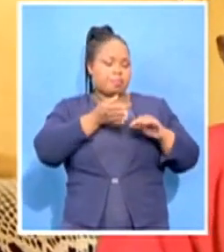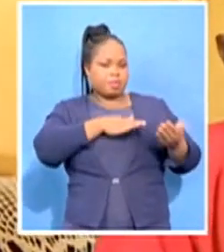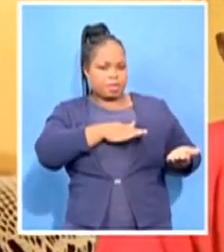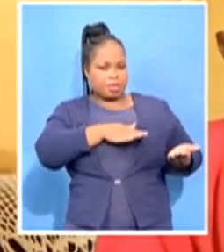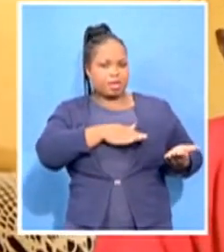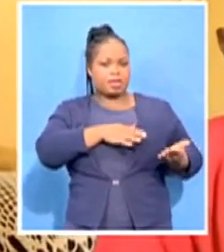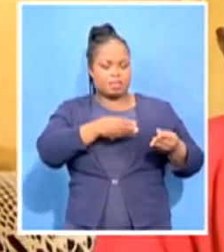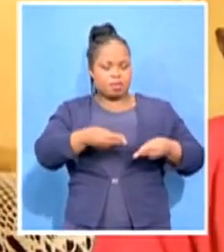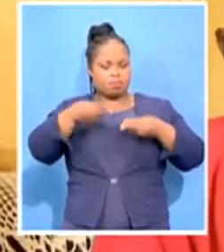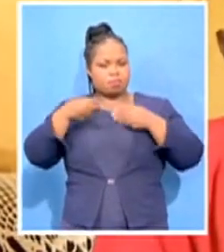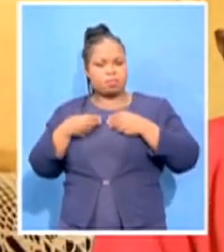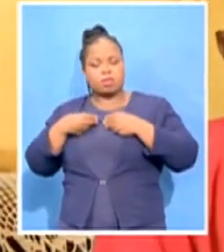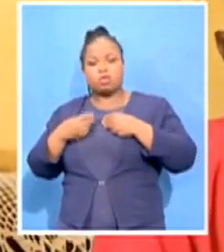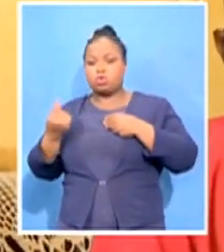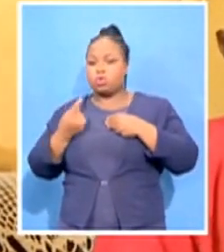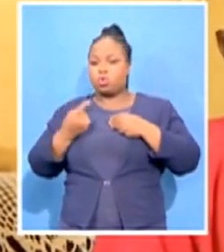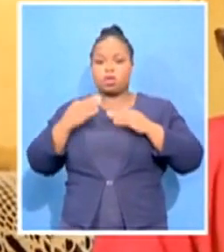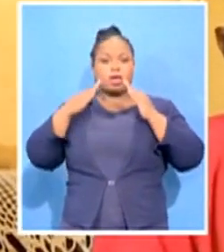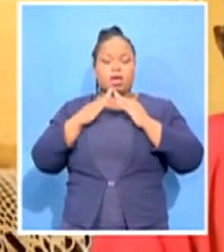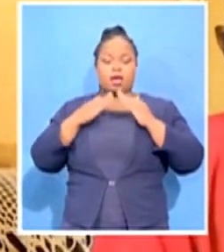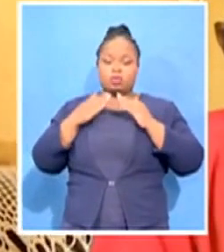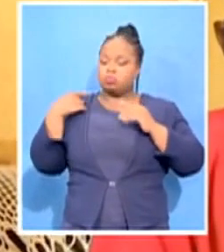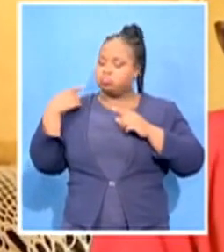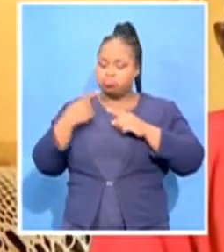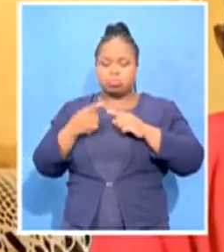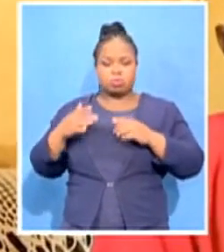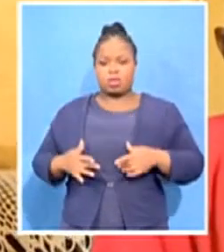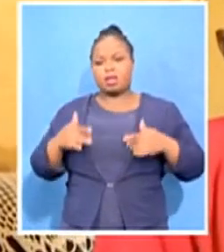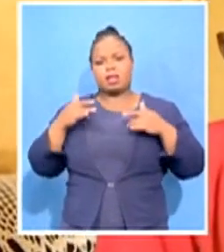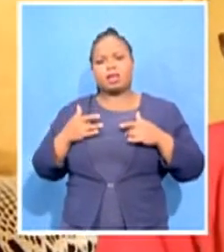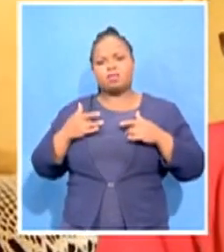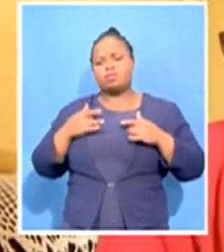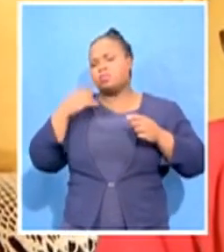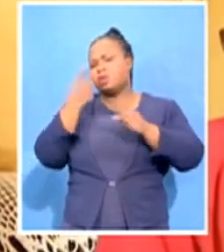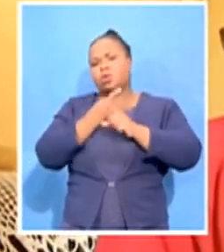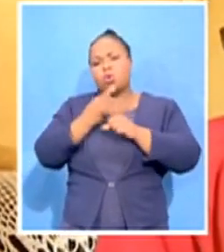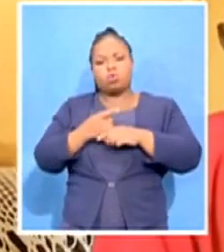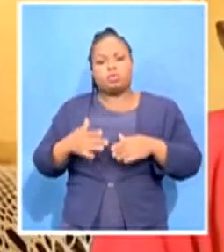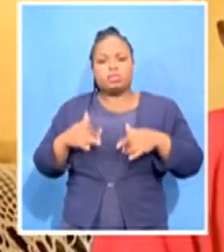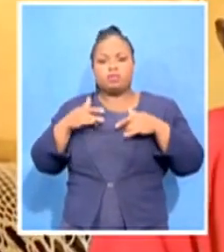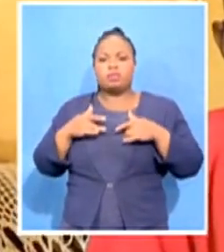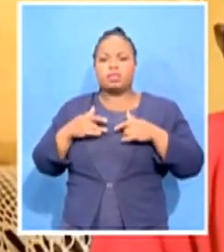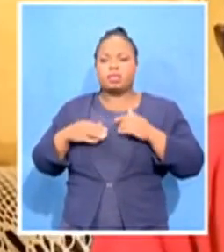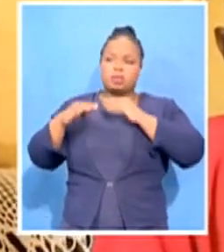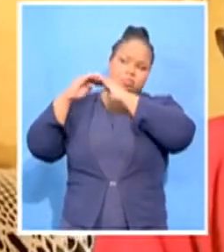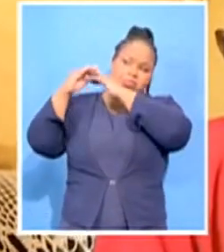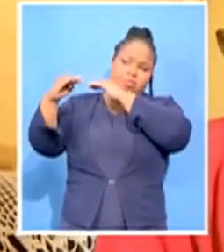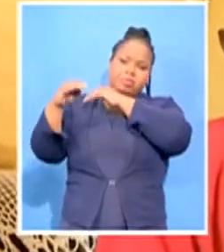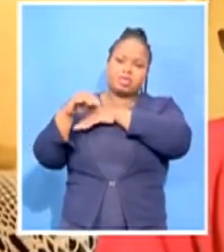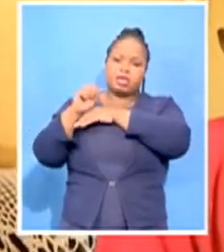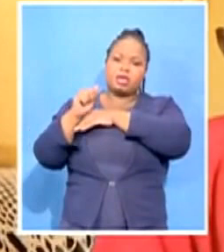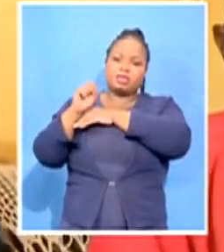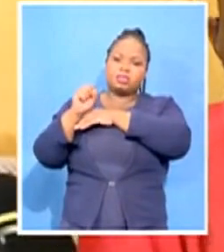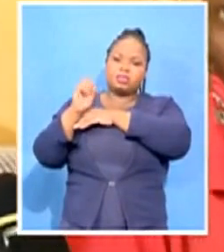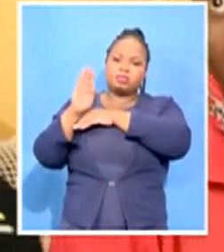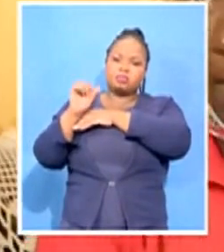where he's lived, and he has always lived under an asbestos roof. Let's just talk to him to hear how the experience